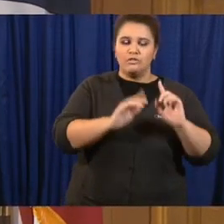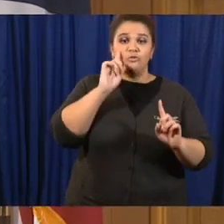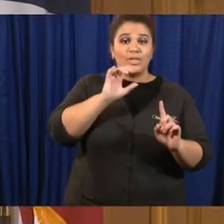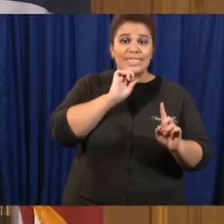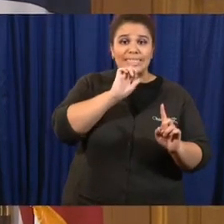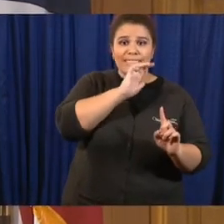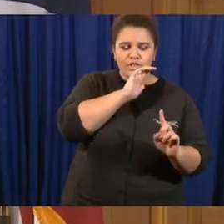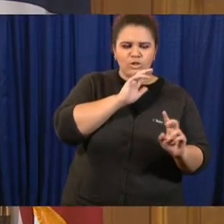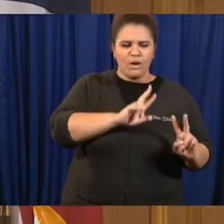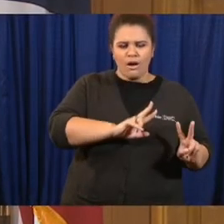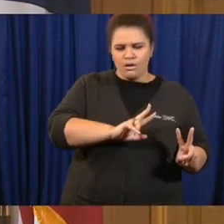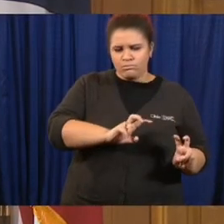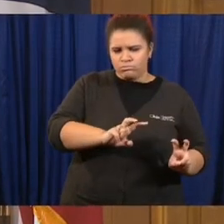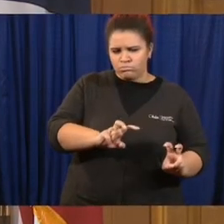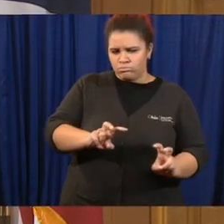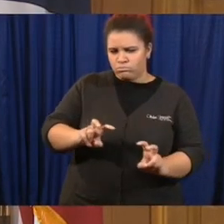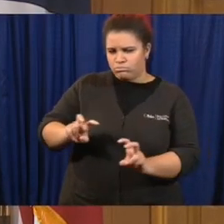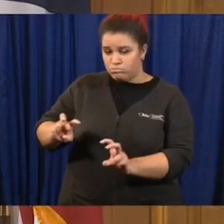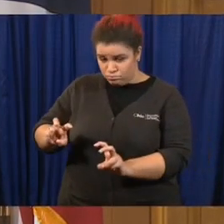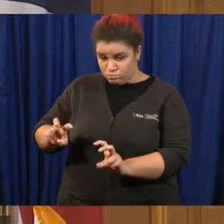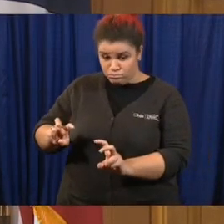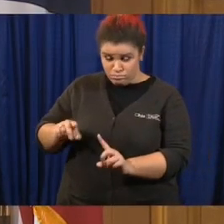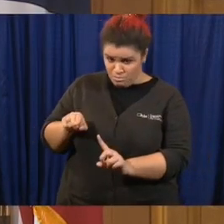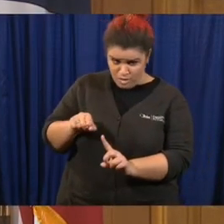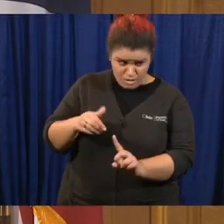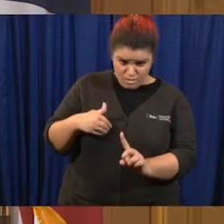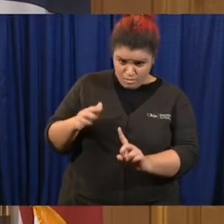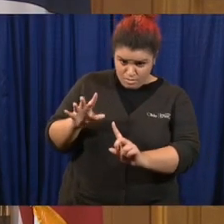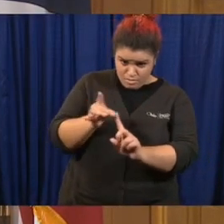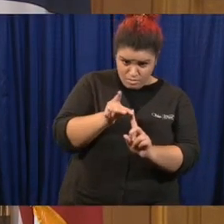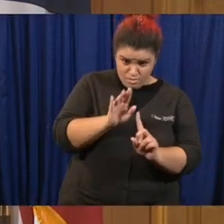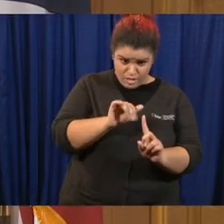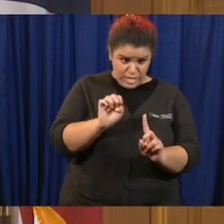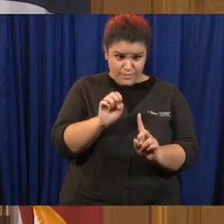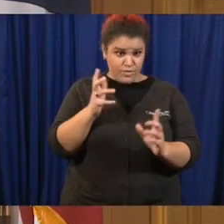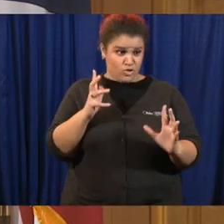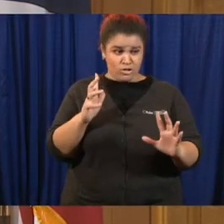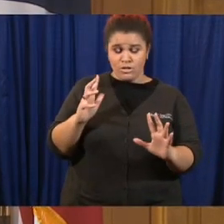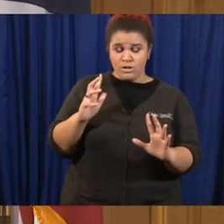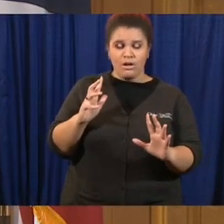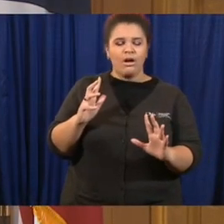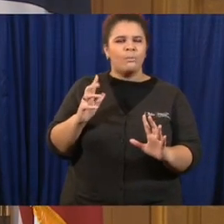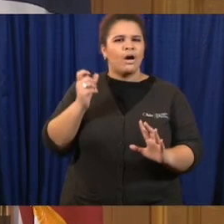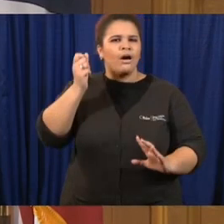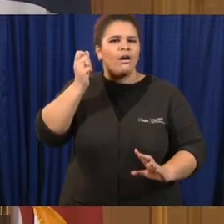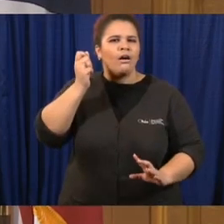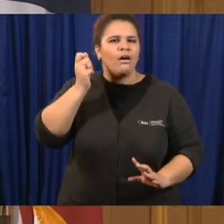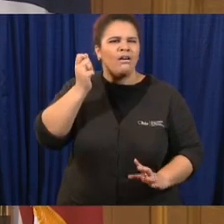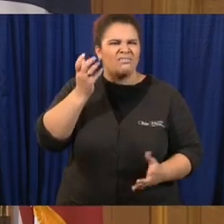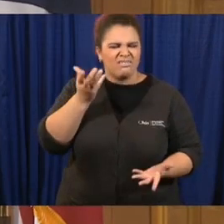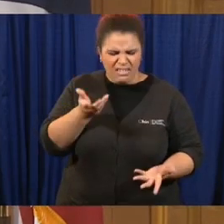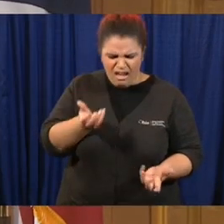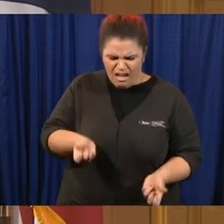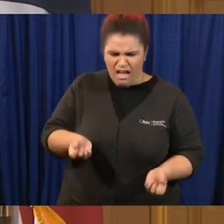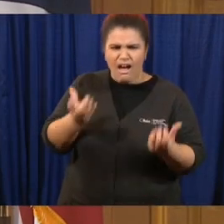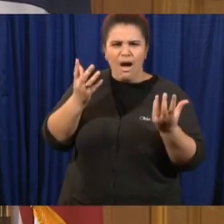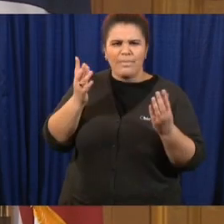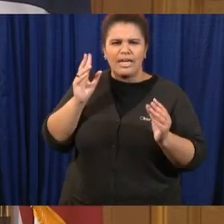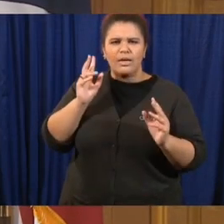Good afternoon, Governor. Randy Ludlow with the Columbus Dispatch. How are you? You earlier talked of the state is now going